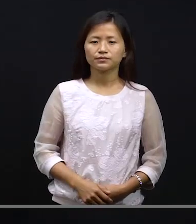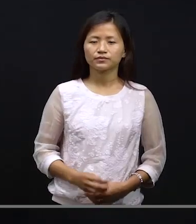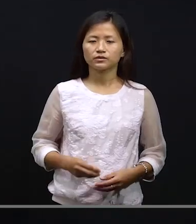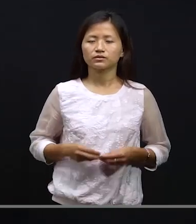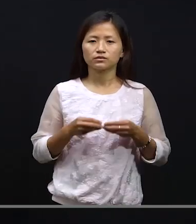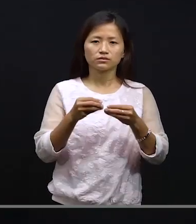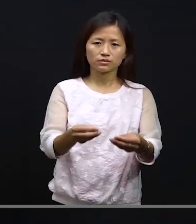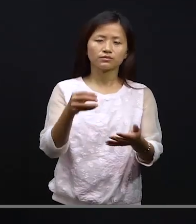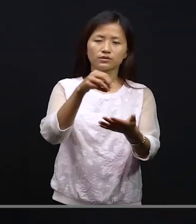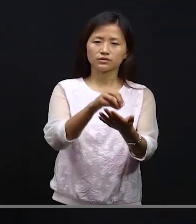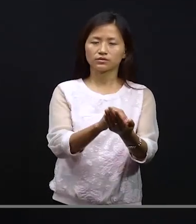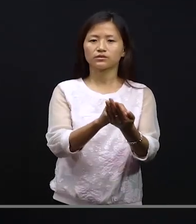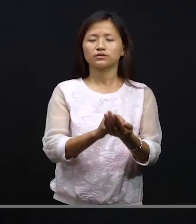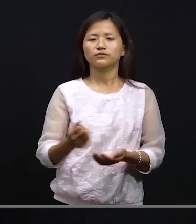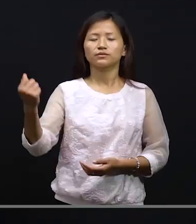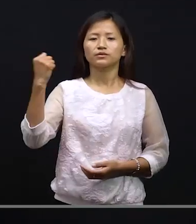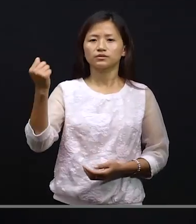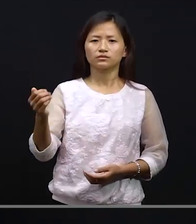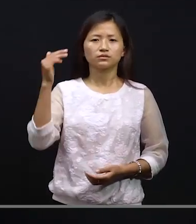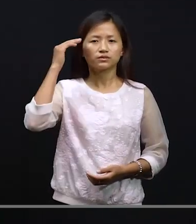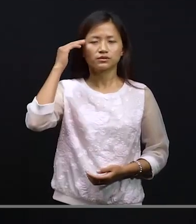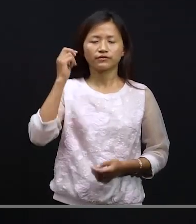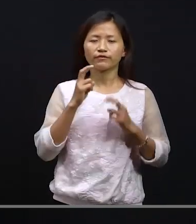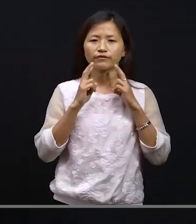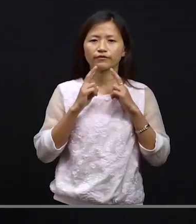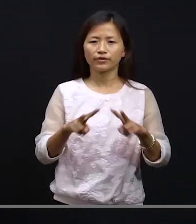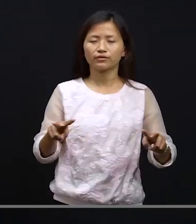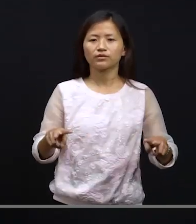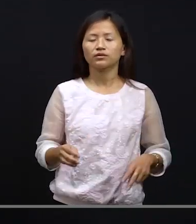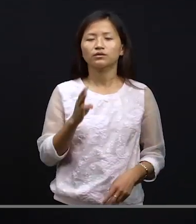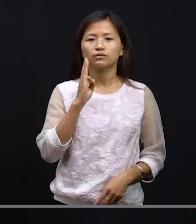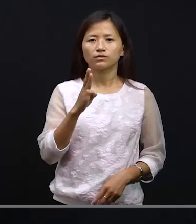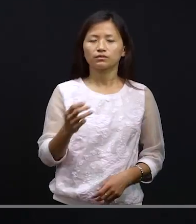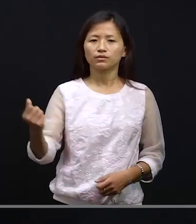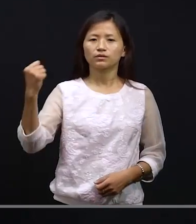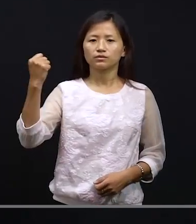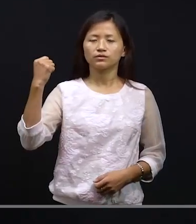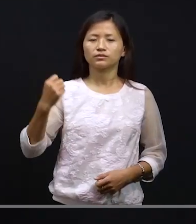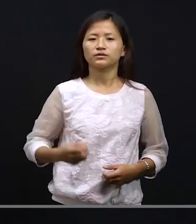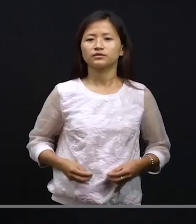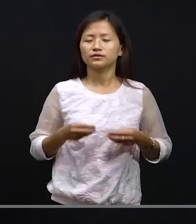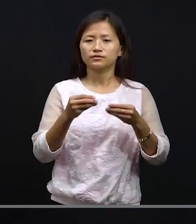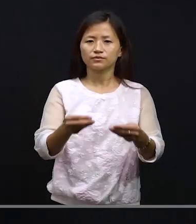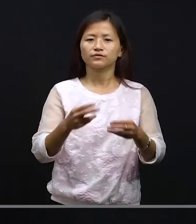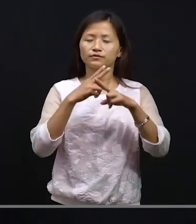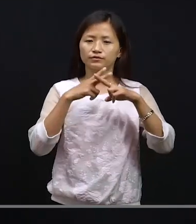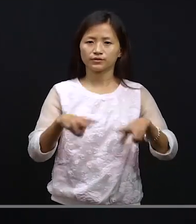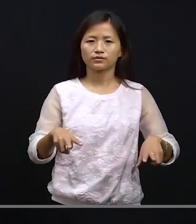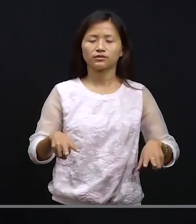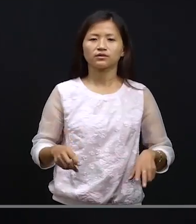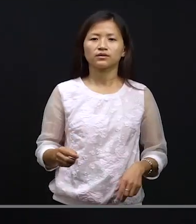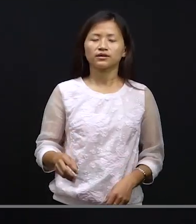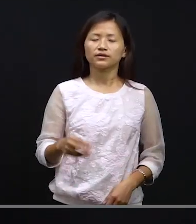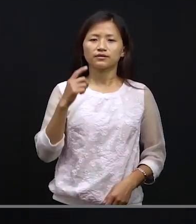submit himself to power, because he knew very well in his mind that power will not be able to give him the freedom, even if